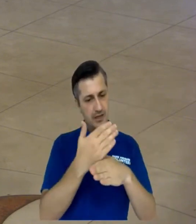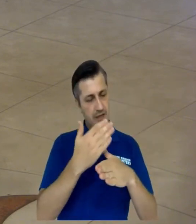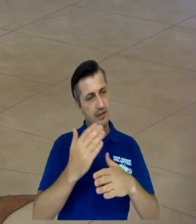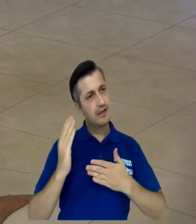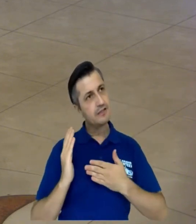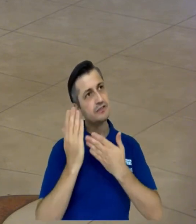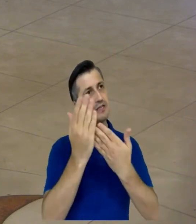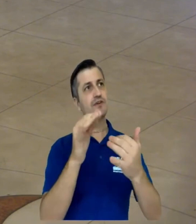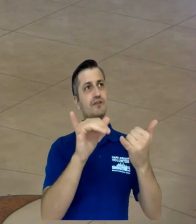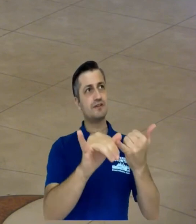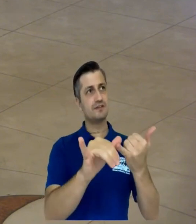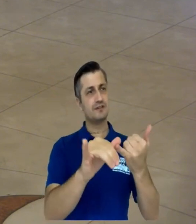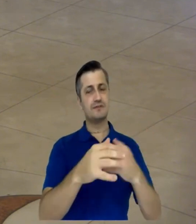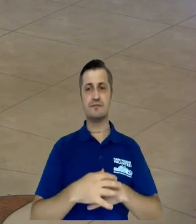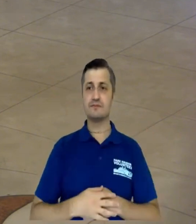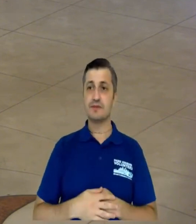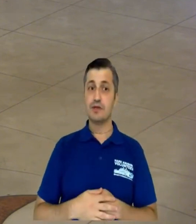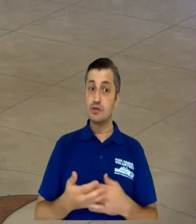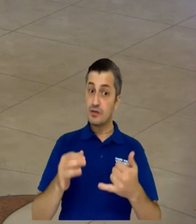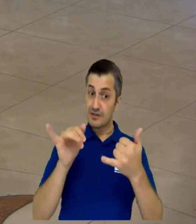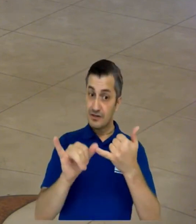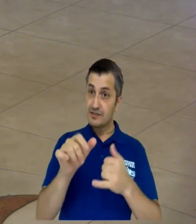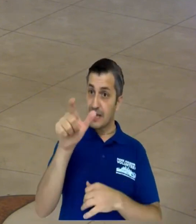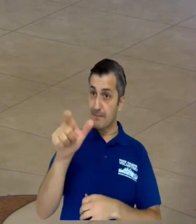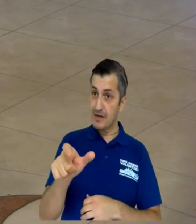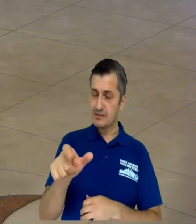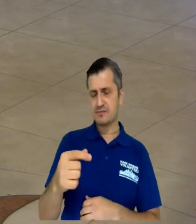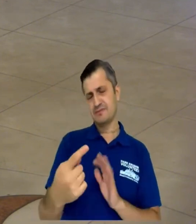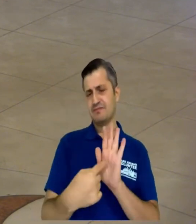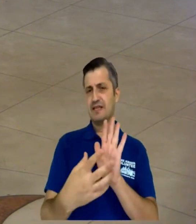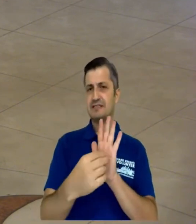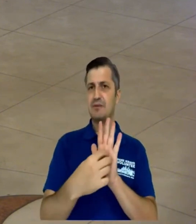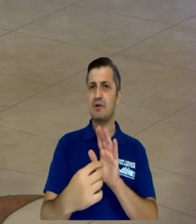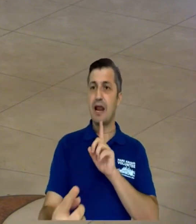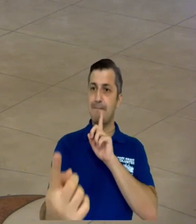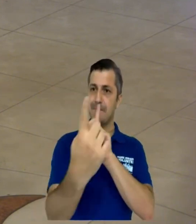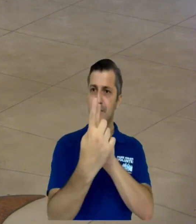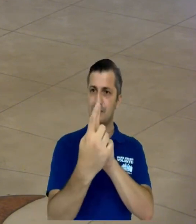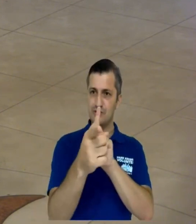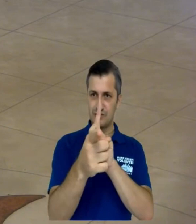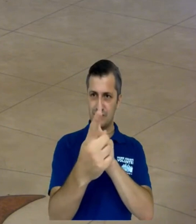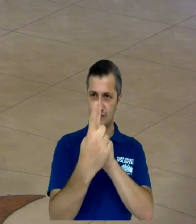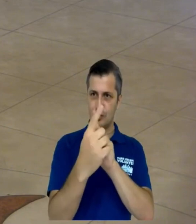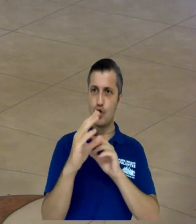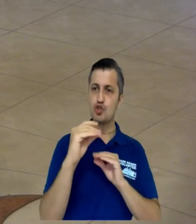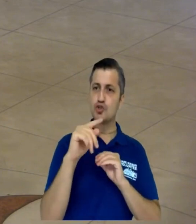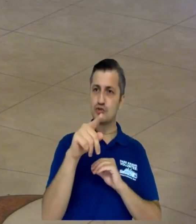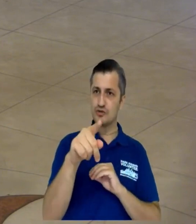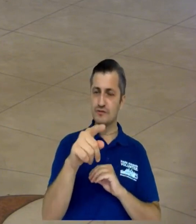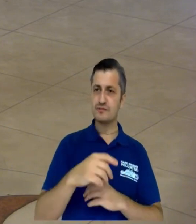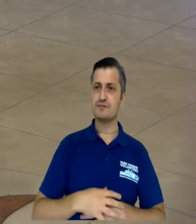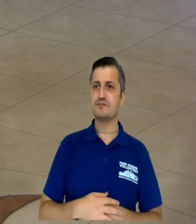Now, Krishna is a person, and imagine if I spoke to you and I wasn't looking at you, or my attention was on my